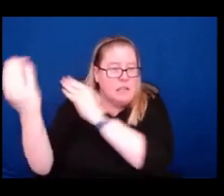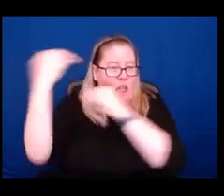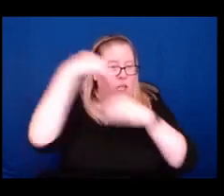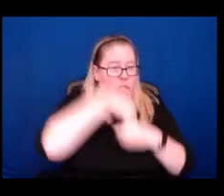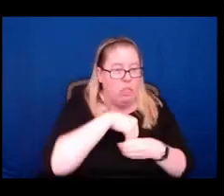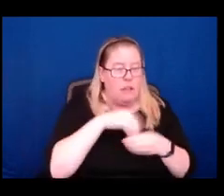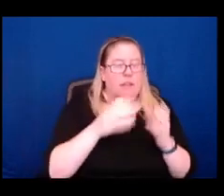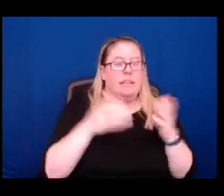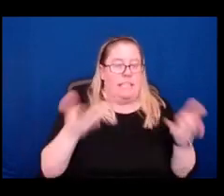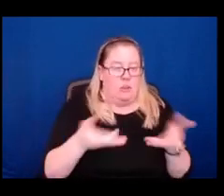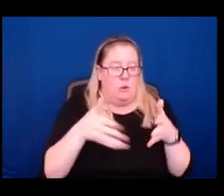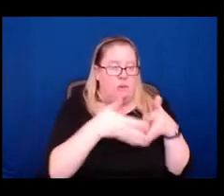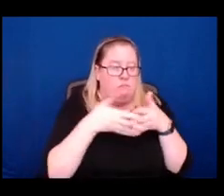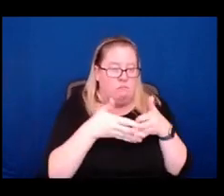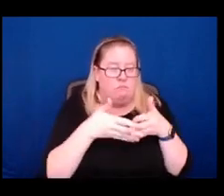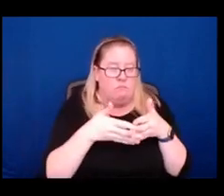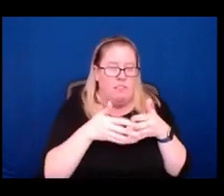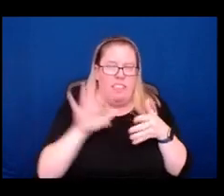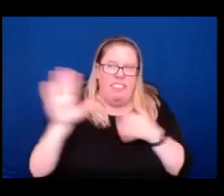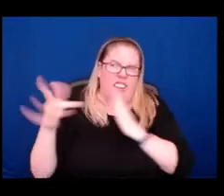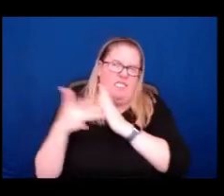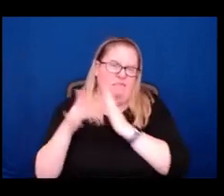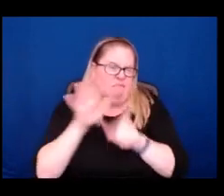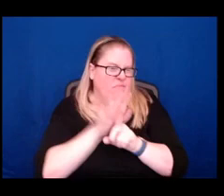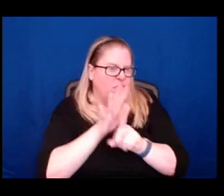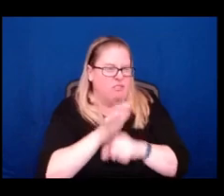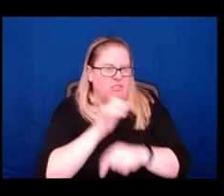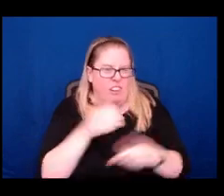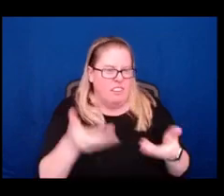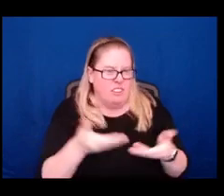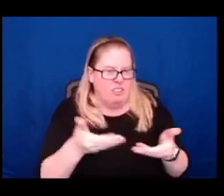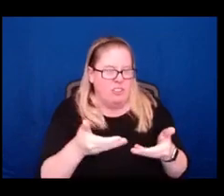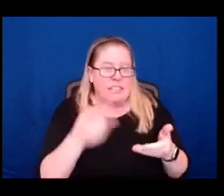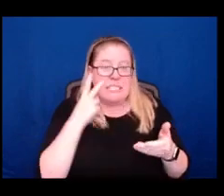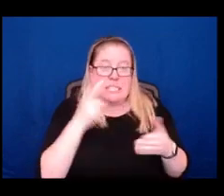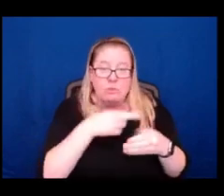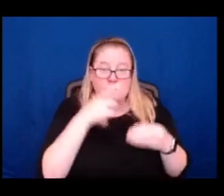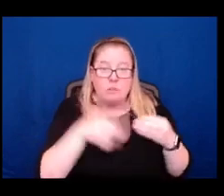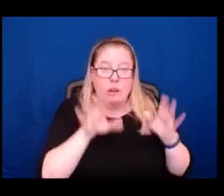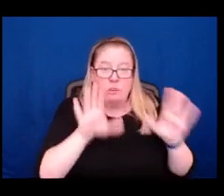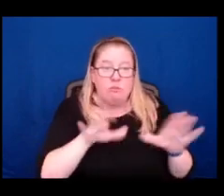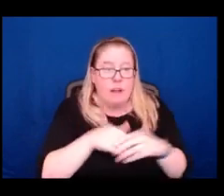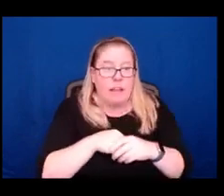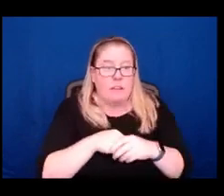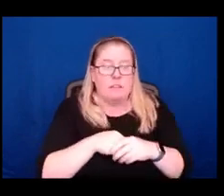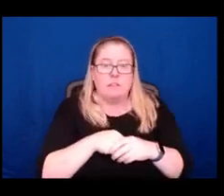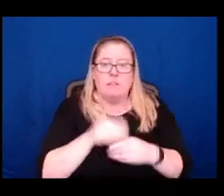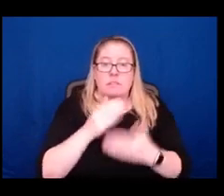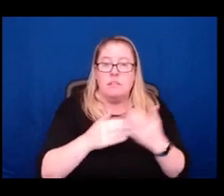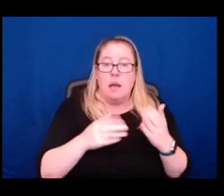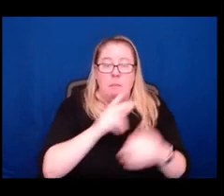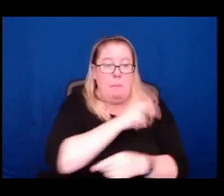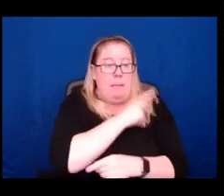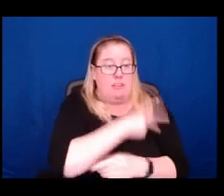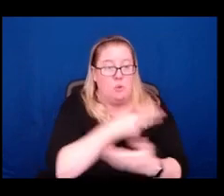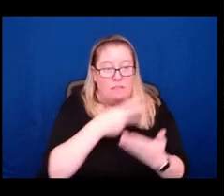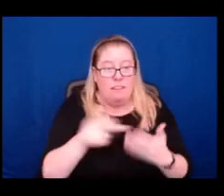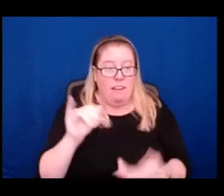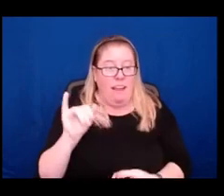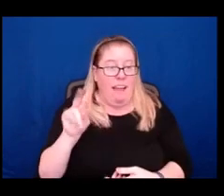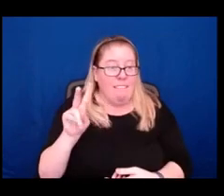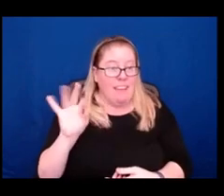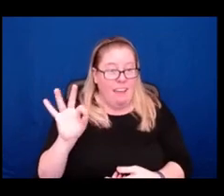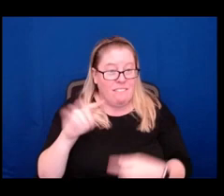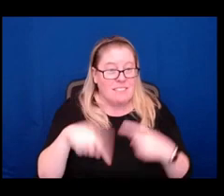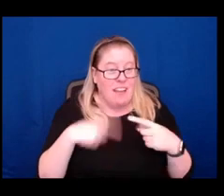where some of the techniques are not necessarily popular, and seeing so many great results. So I would have patients who had failed IVF cycles, who